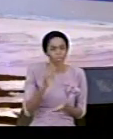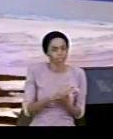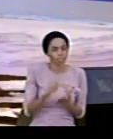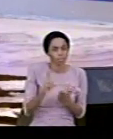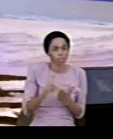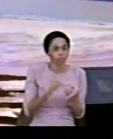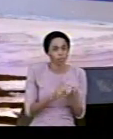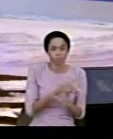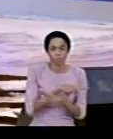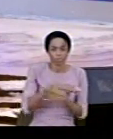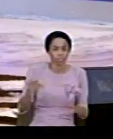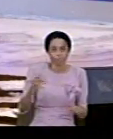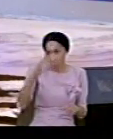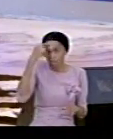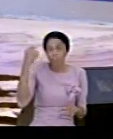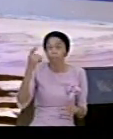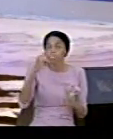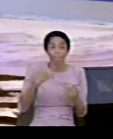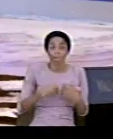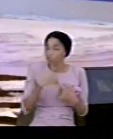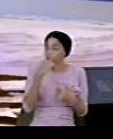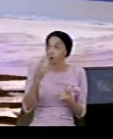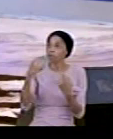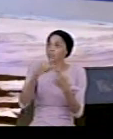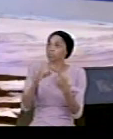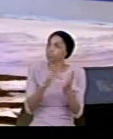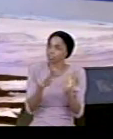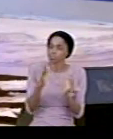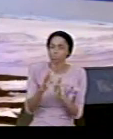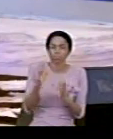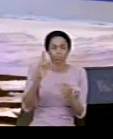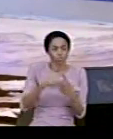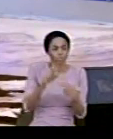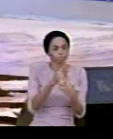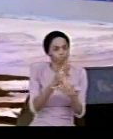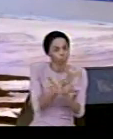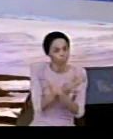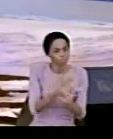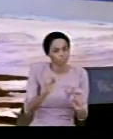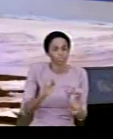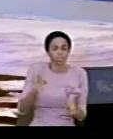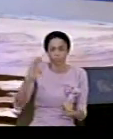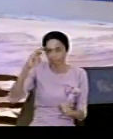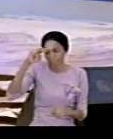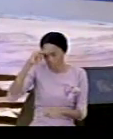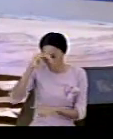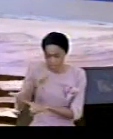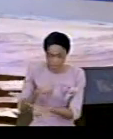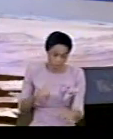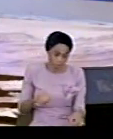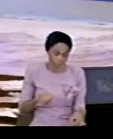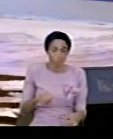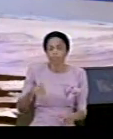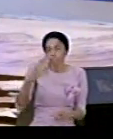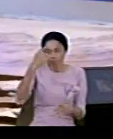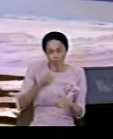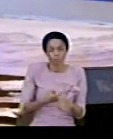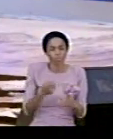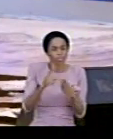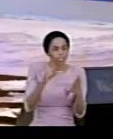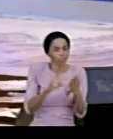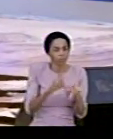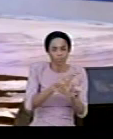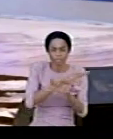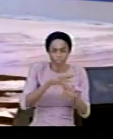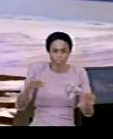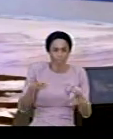not come to Christ to redeem them from the law and from lawlessness and from the curse